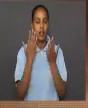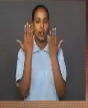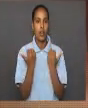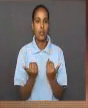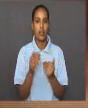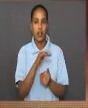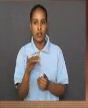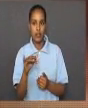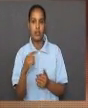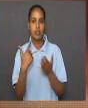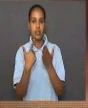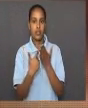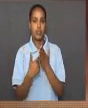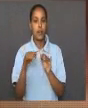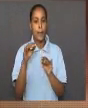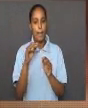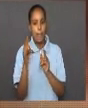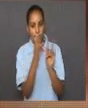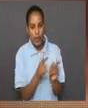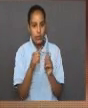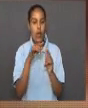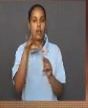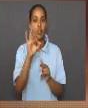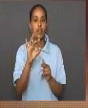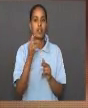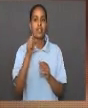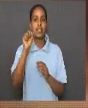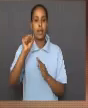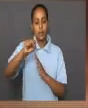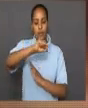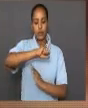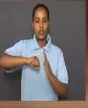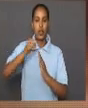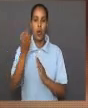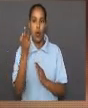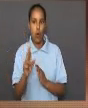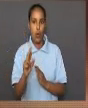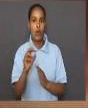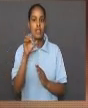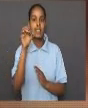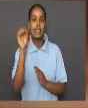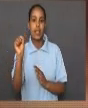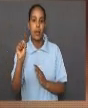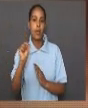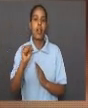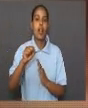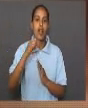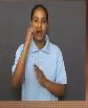Letters are used in this method to identify the subshells or sublevels.